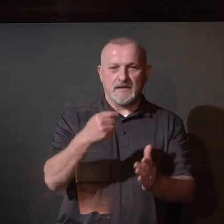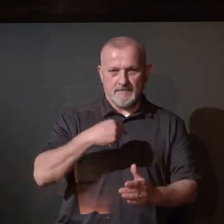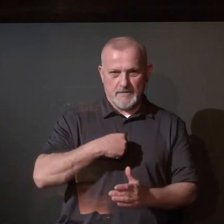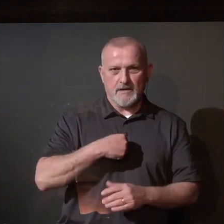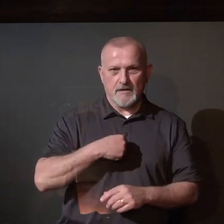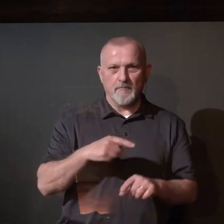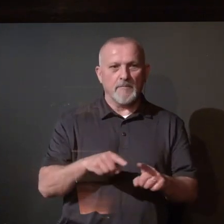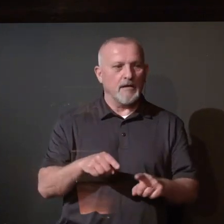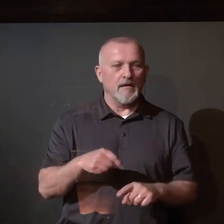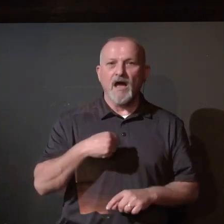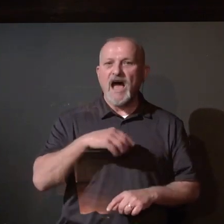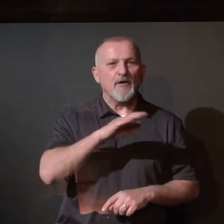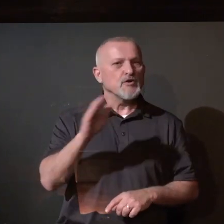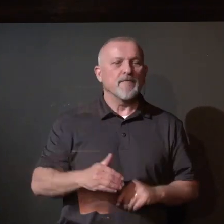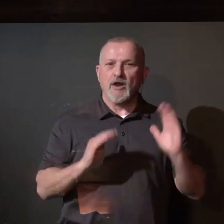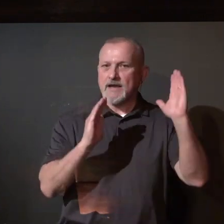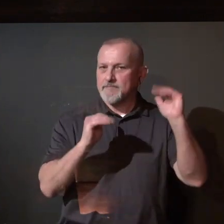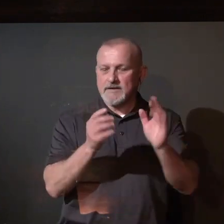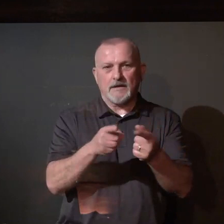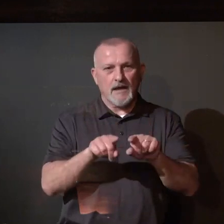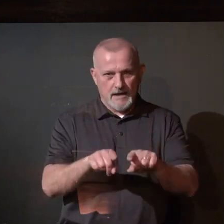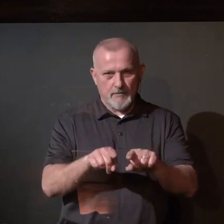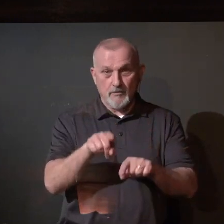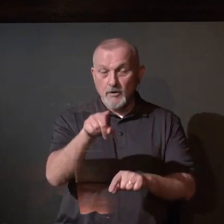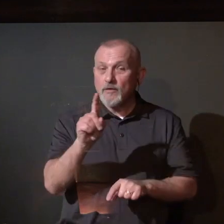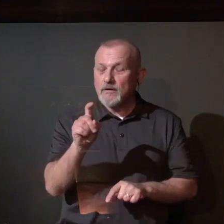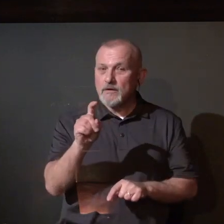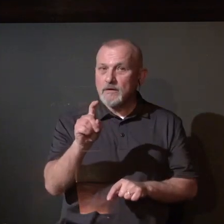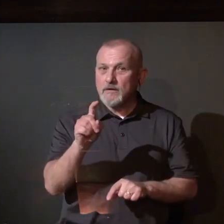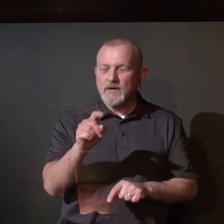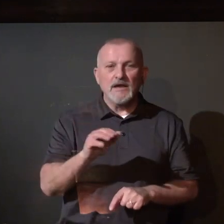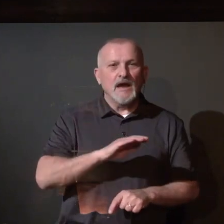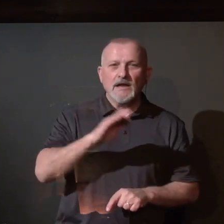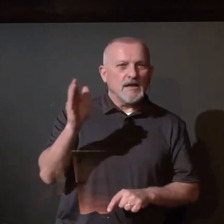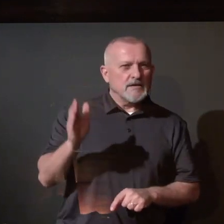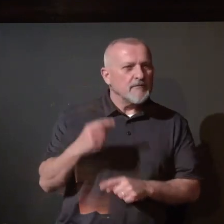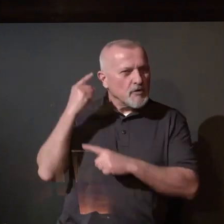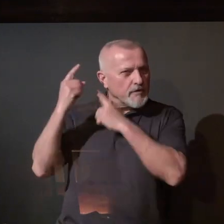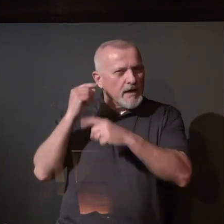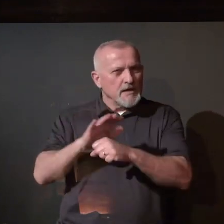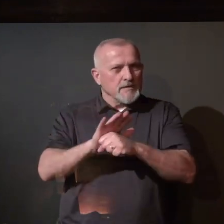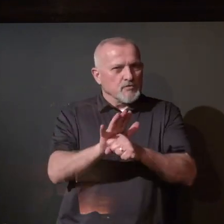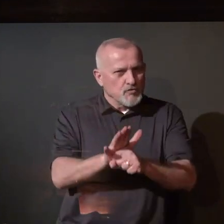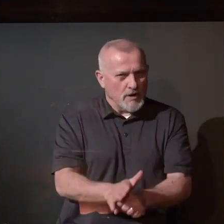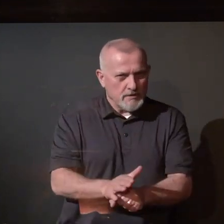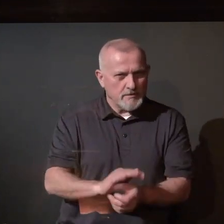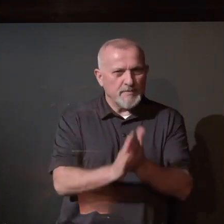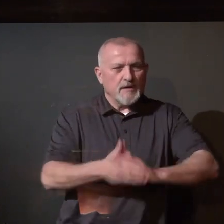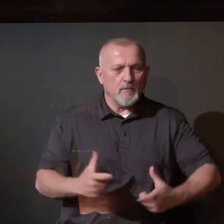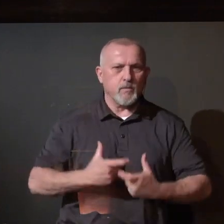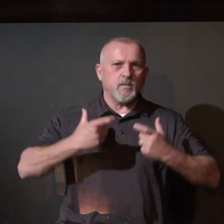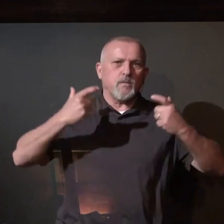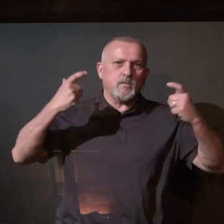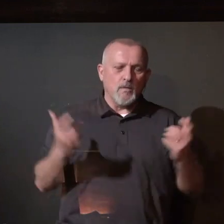never seen this coming, would you? I never saw that the pressure would get so great in our community, in our culture,